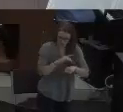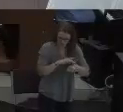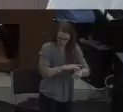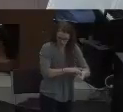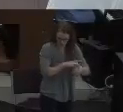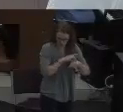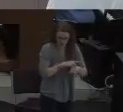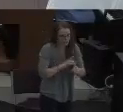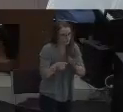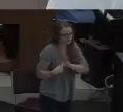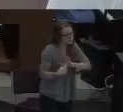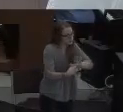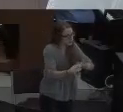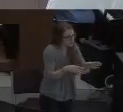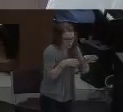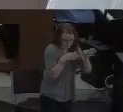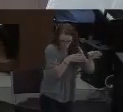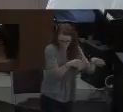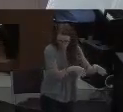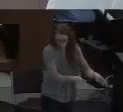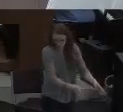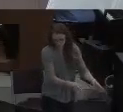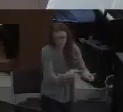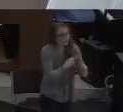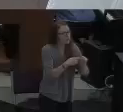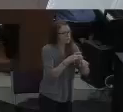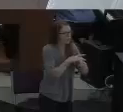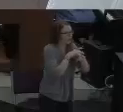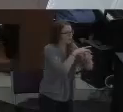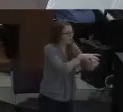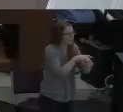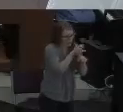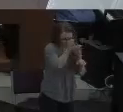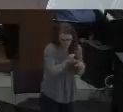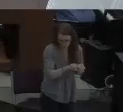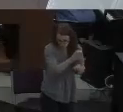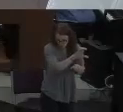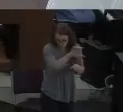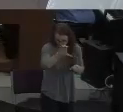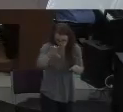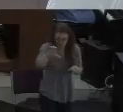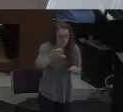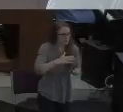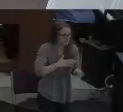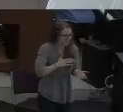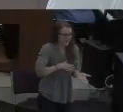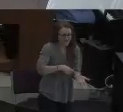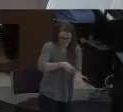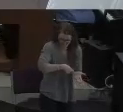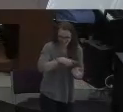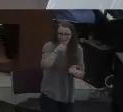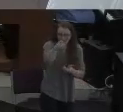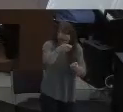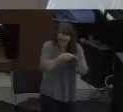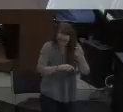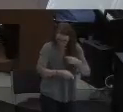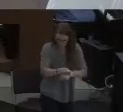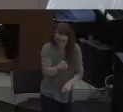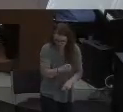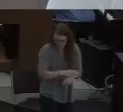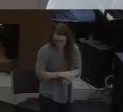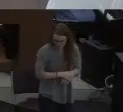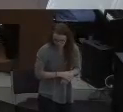to earth to show the way, from the earth to the cross, my